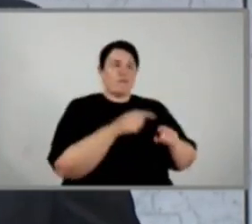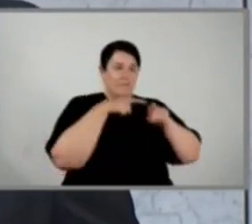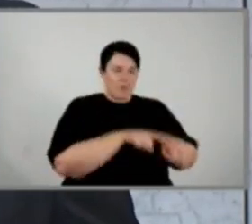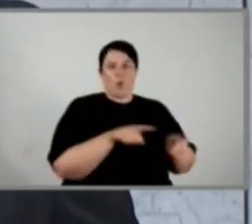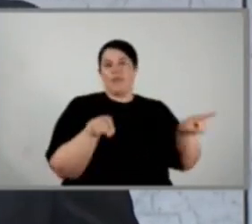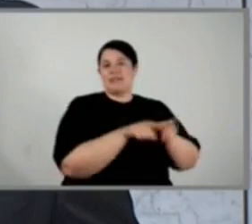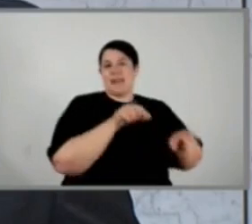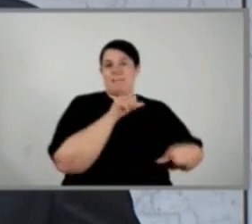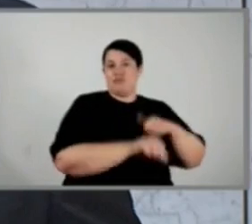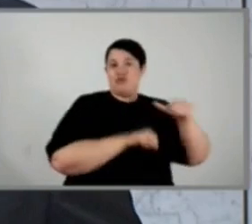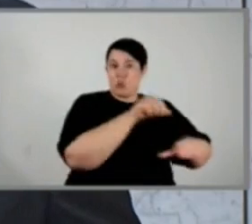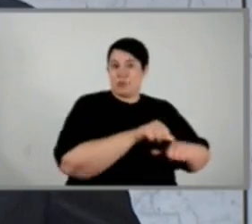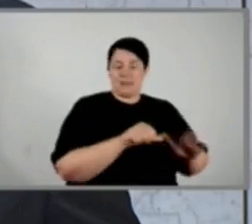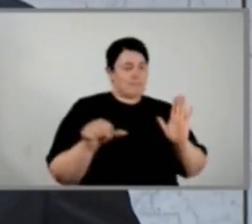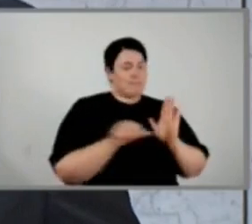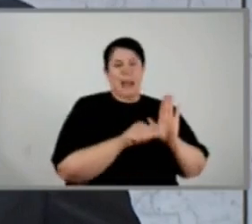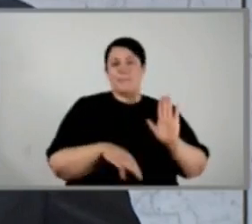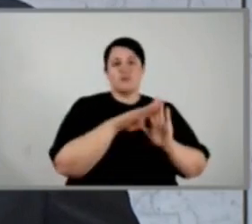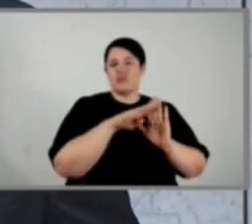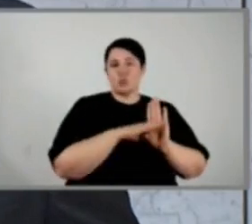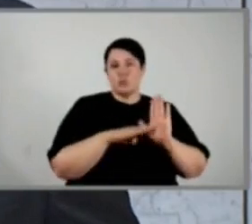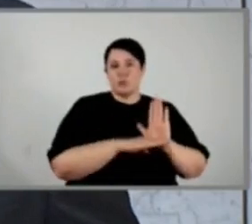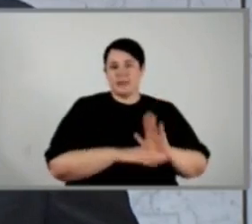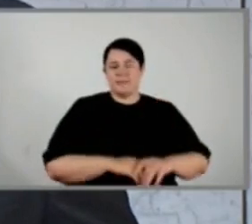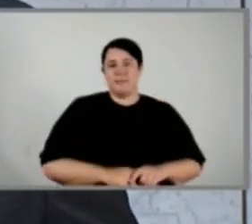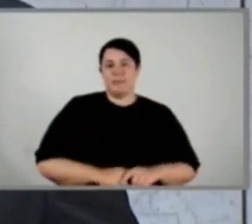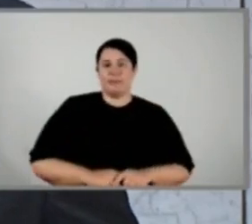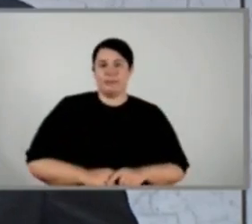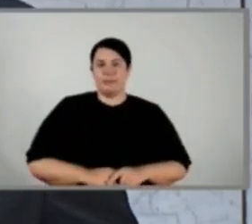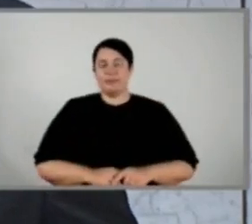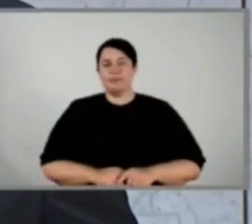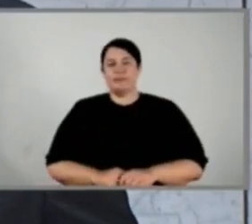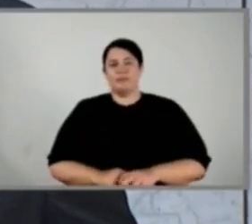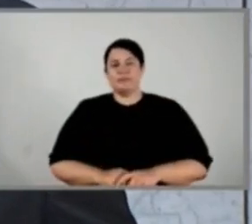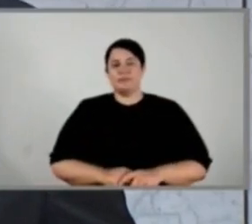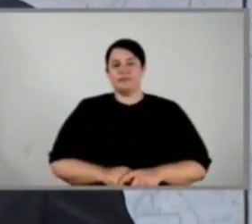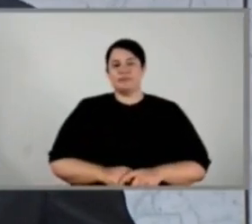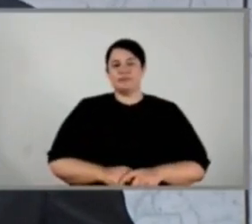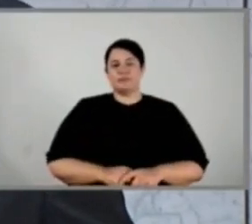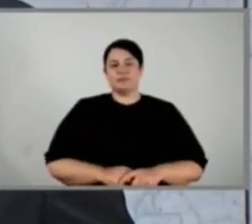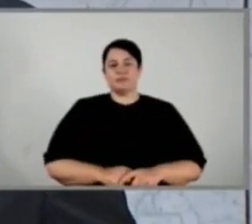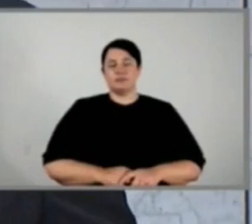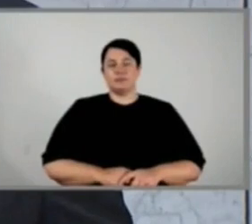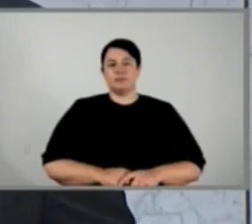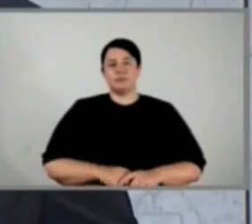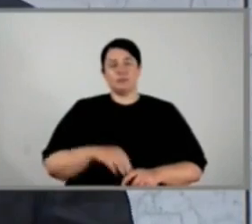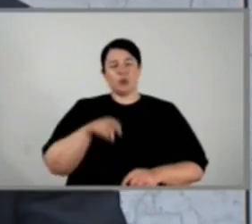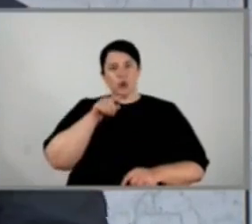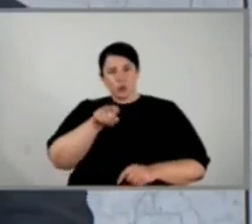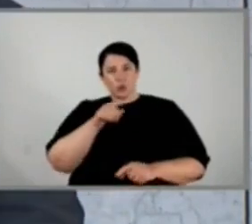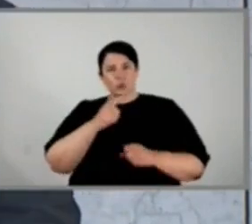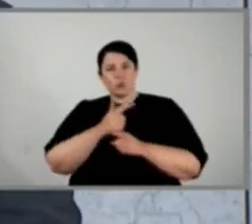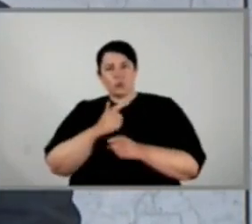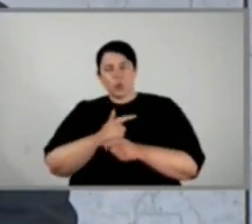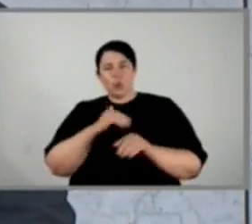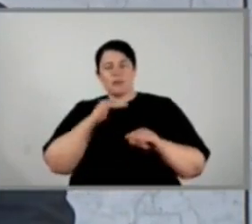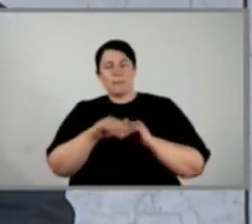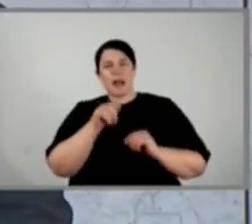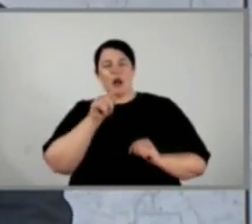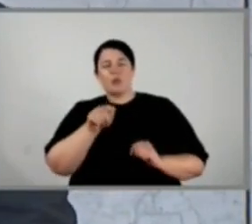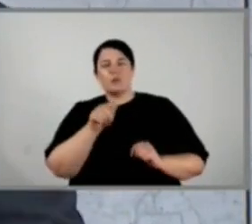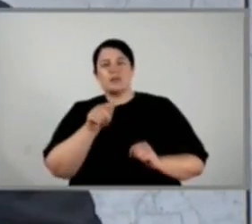applied that very firmly yesterday. Well, in regards to the protection of the taxpayers' interests you just referred to there in Andrew's question, the statement